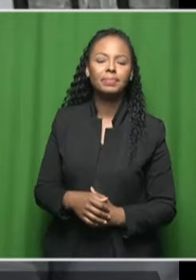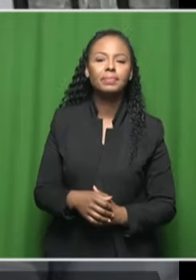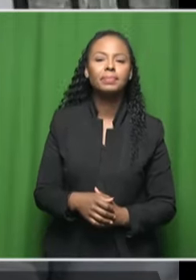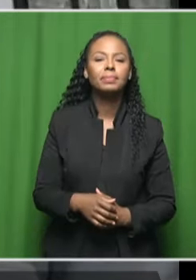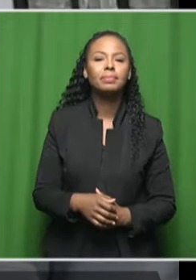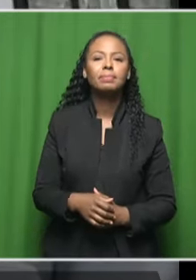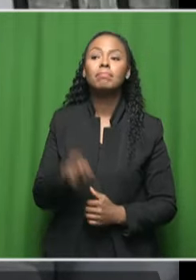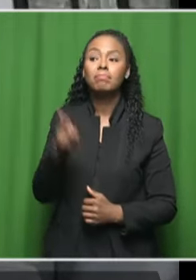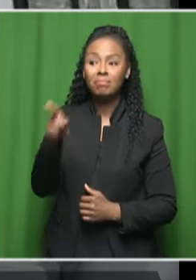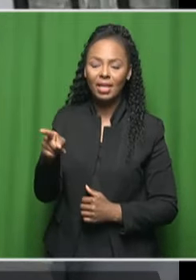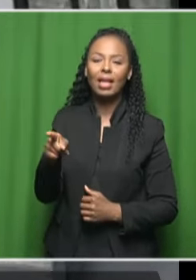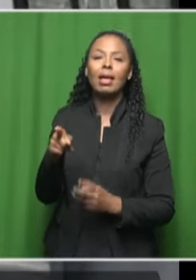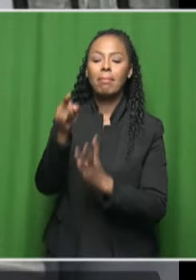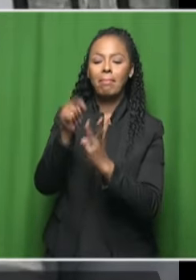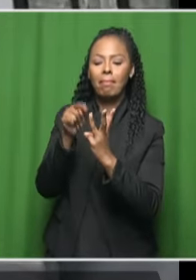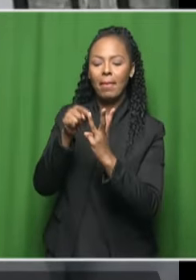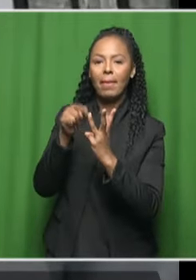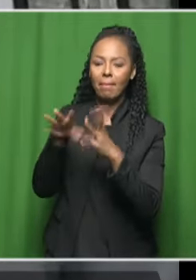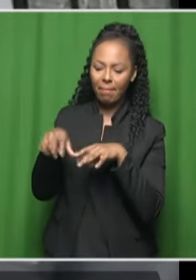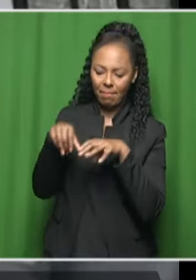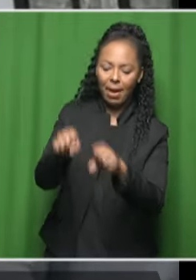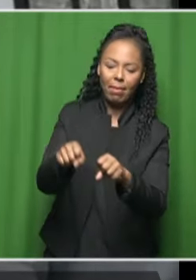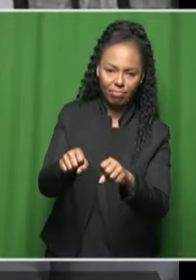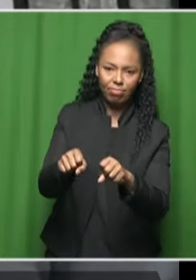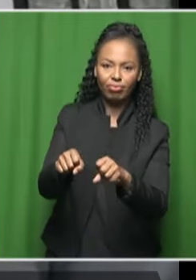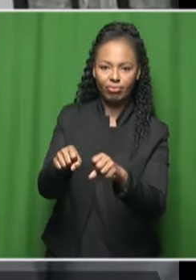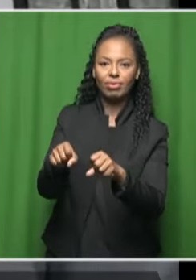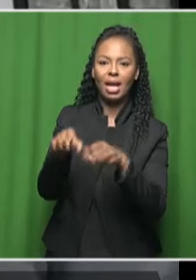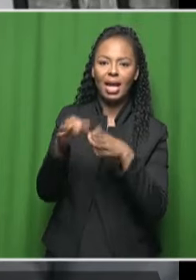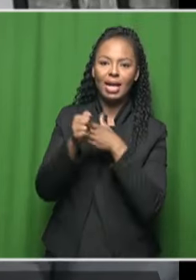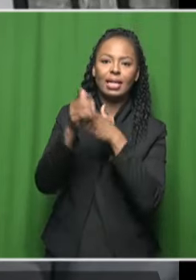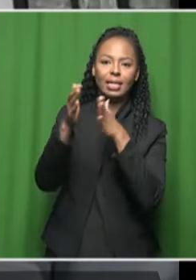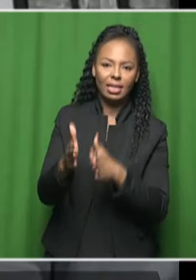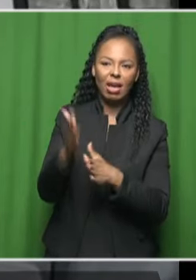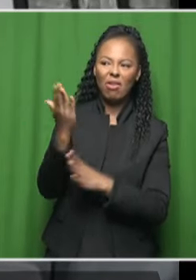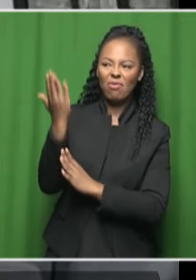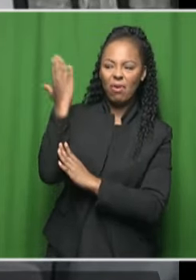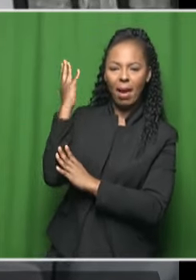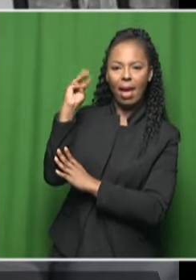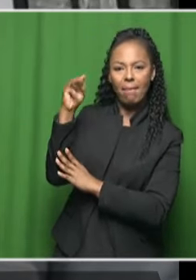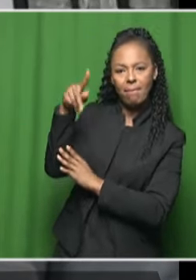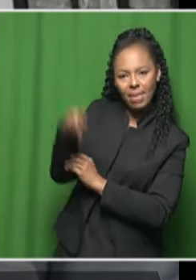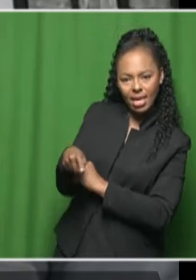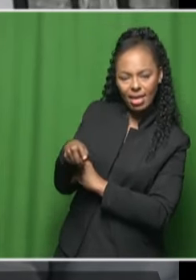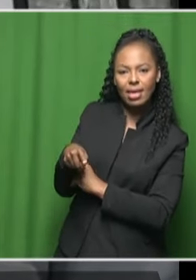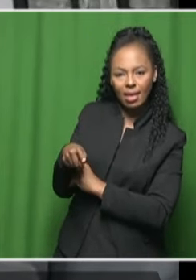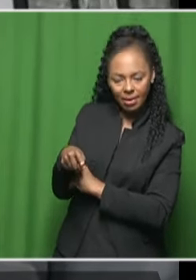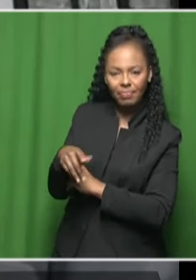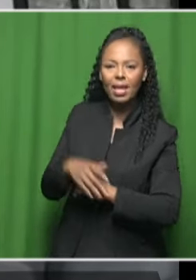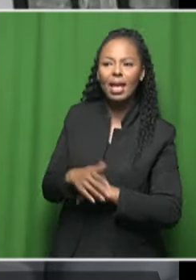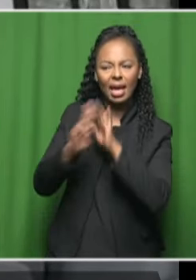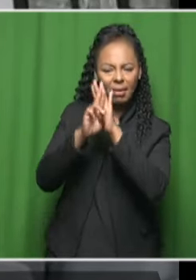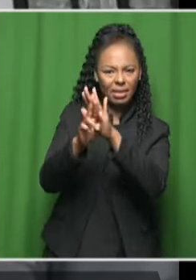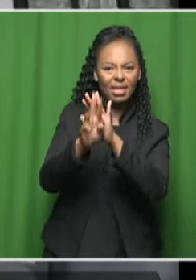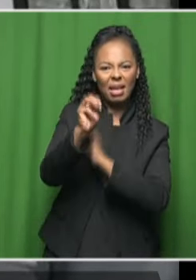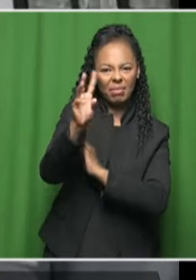defected from RENAMO recently and is a former MP for RENAMO and also represented MDM